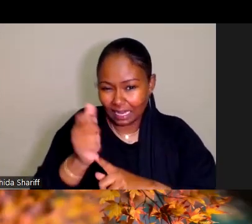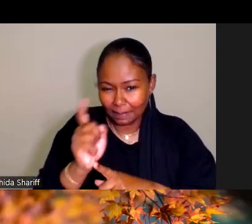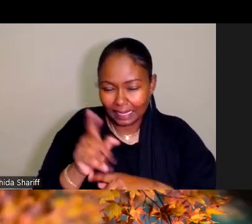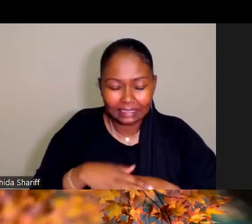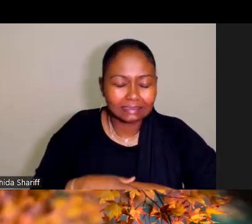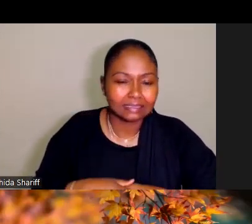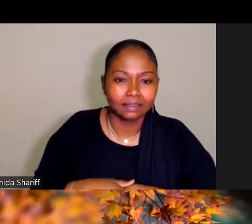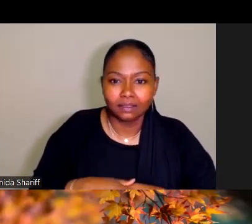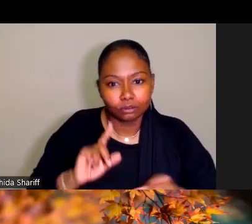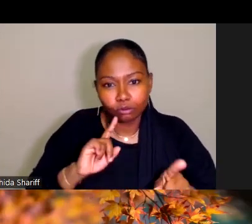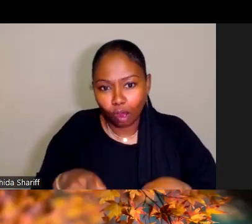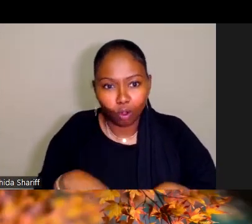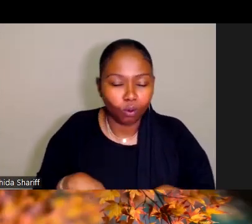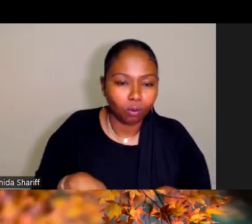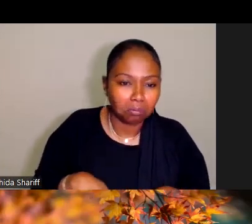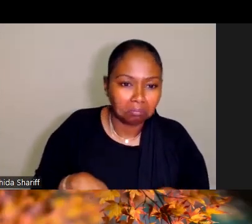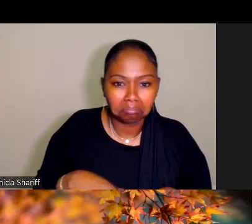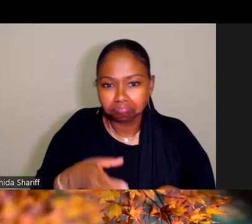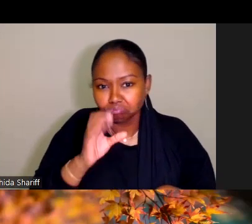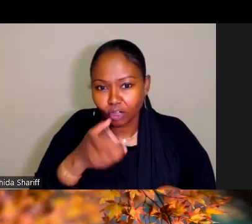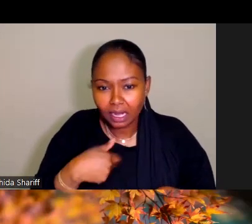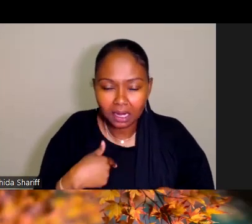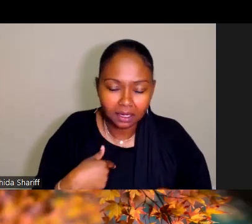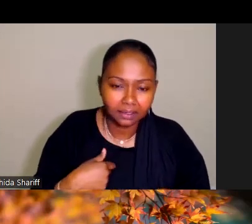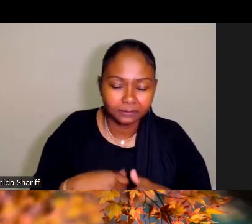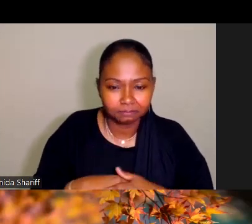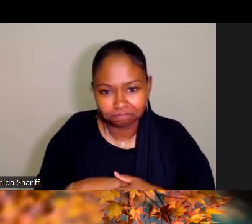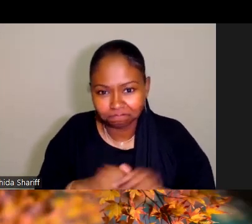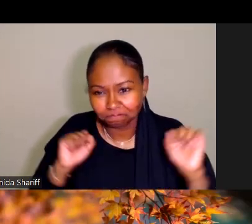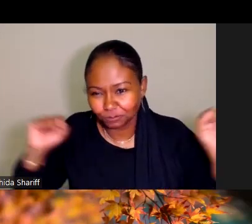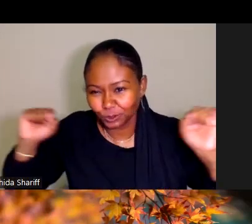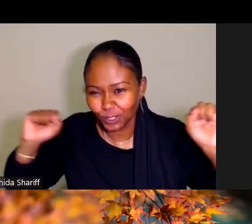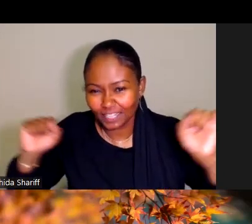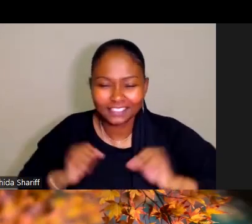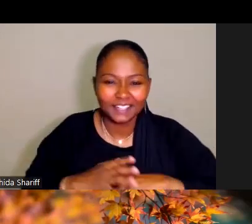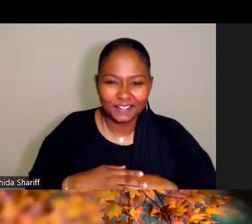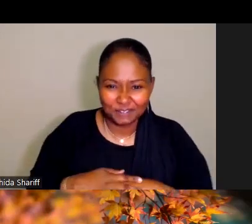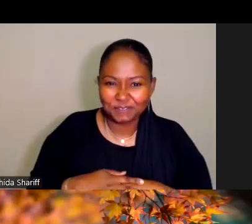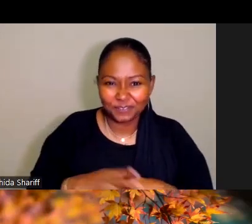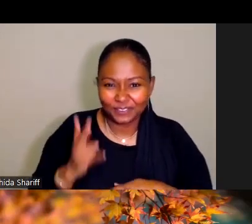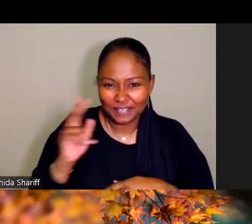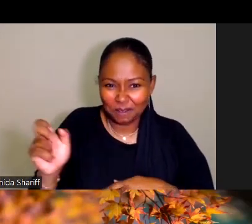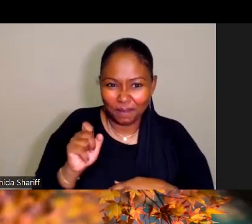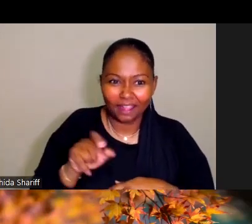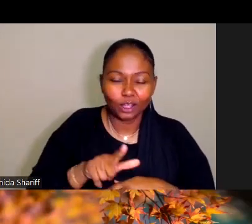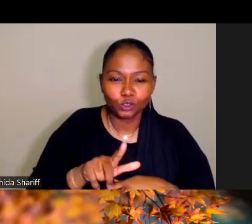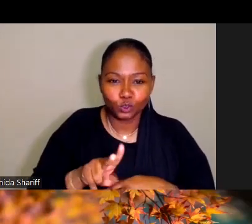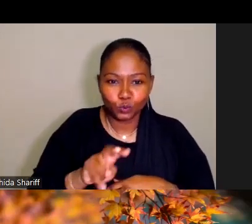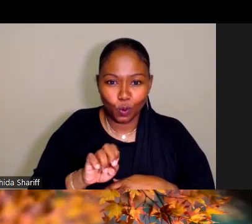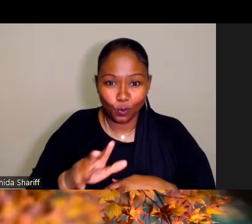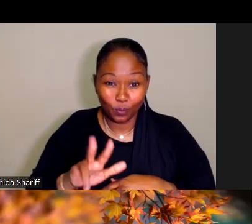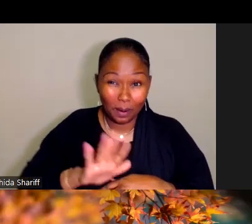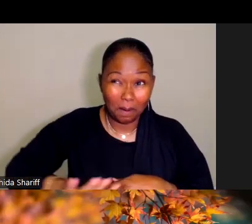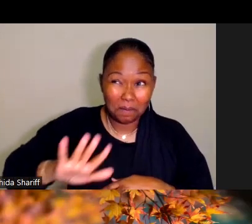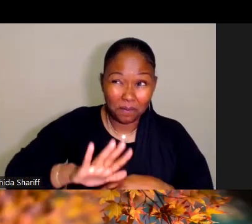please go grab yourself something to drink, take a quick stretch, and we'll see you back. It is 2:03,